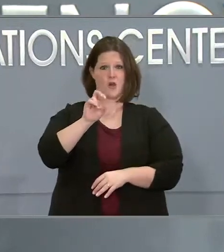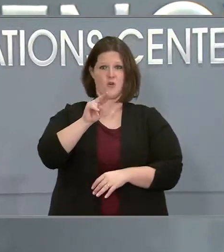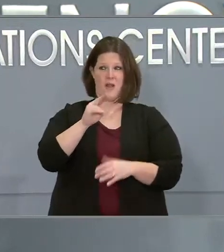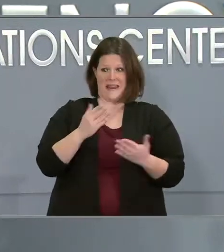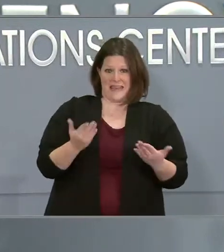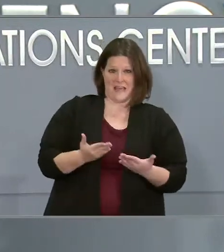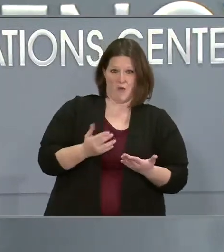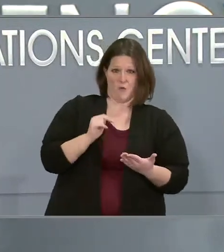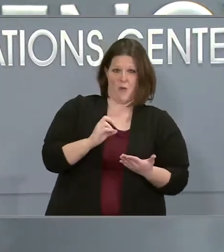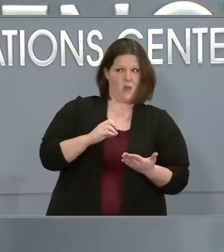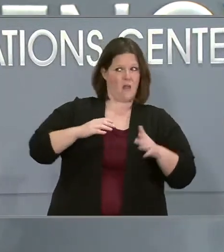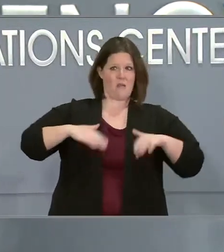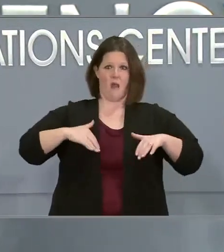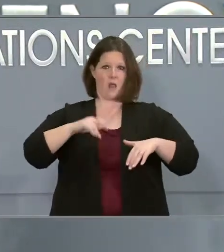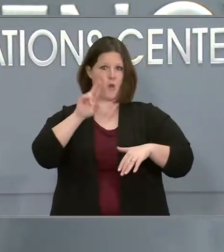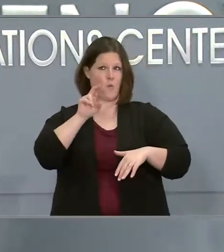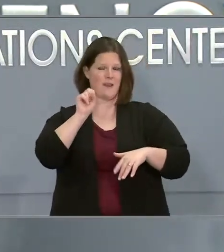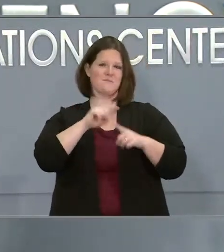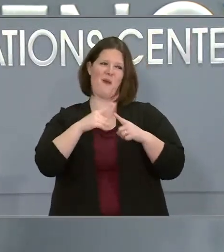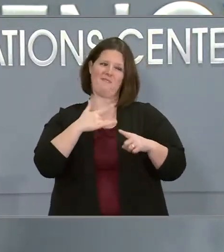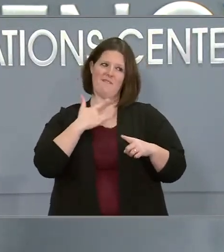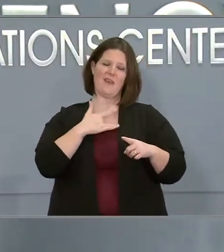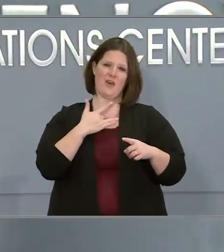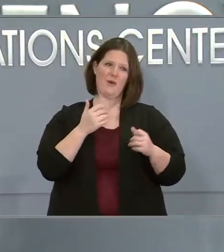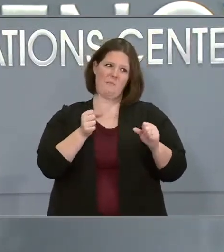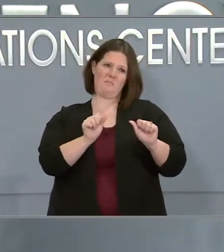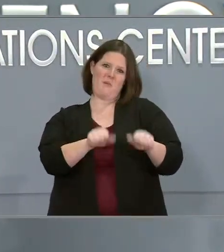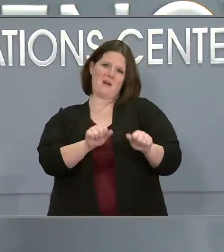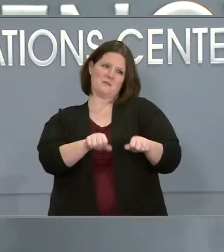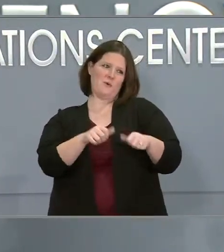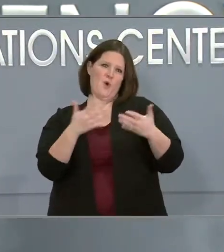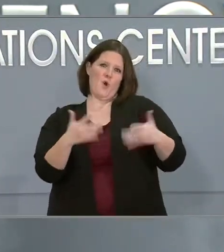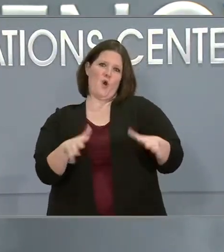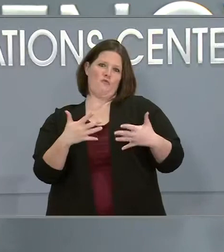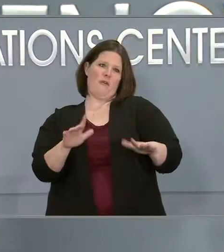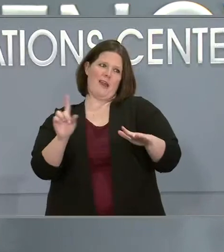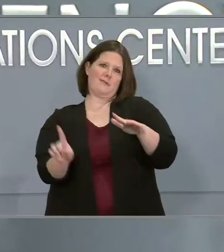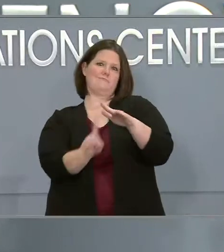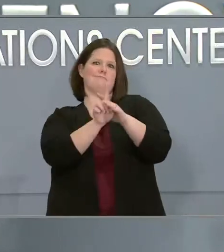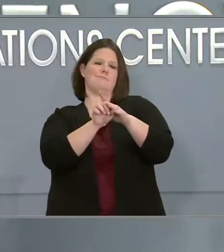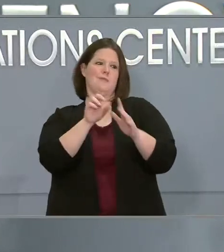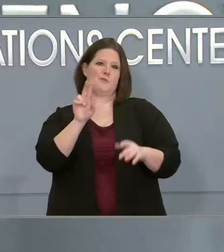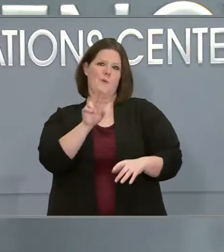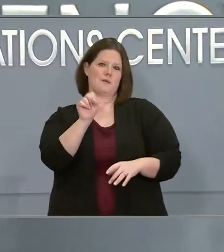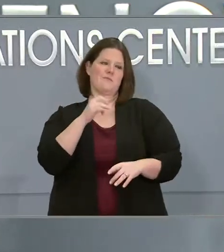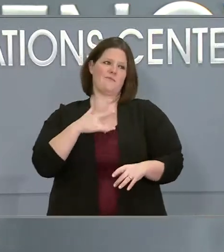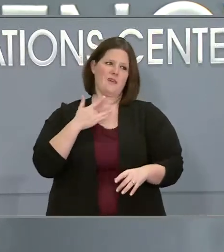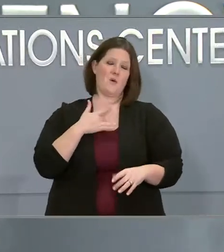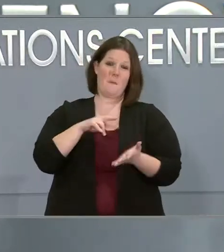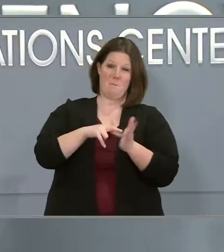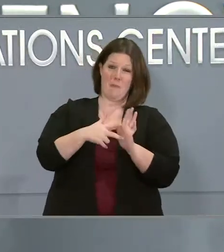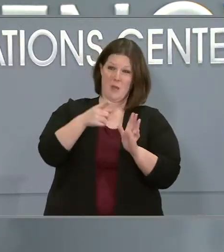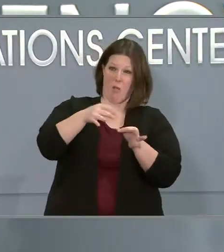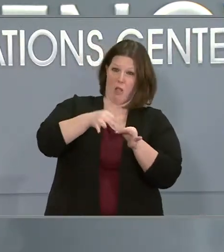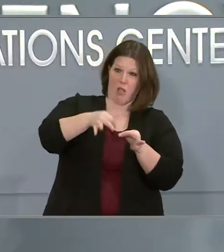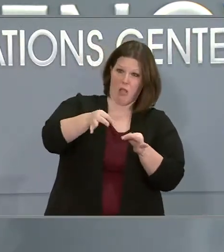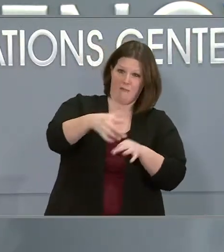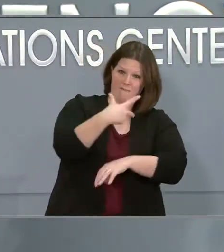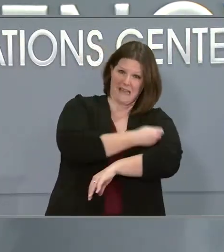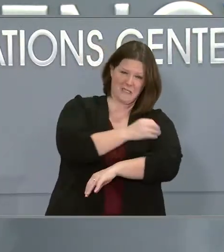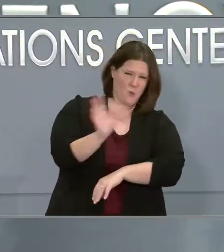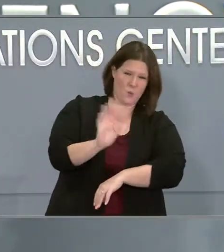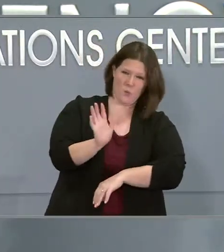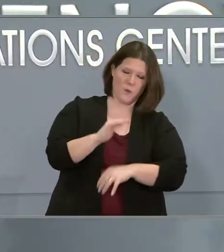United States, but we believe it is likely already here. So the time to act is now for vaccinations. I think we have a lot to